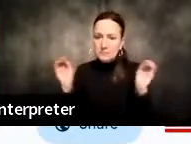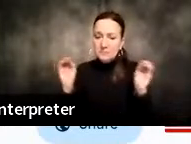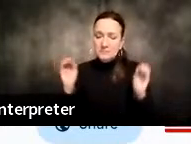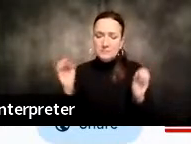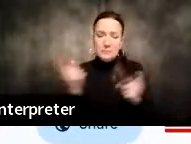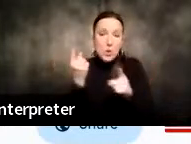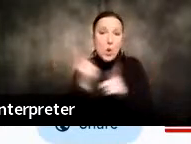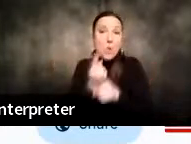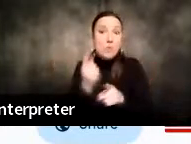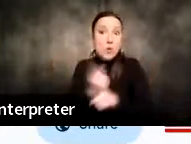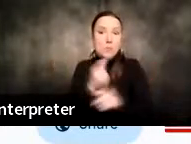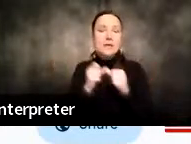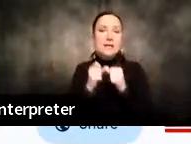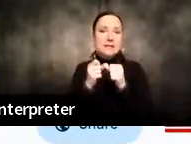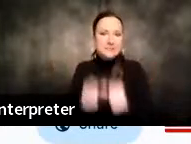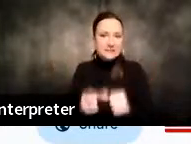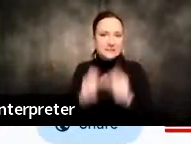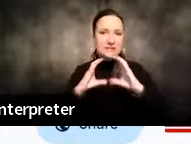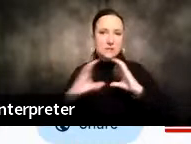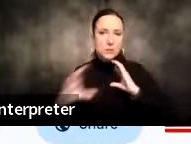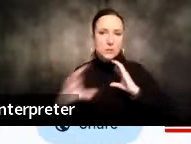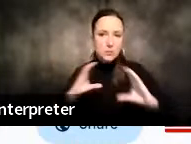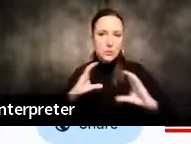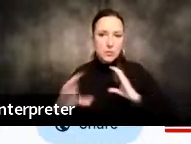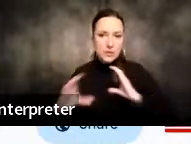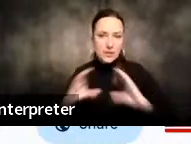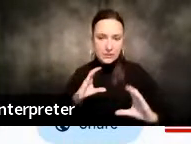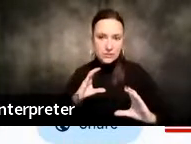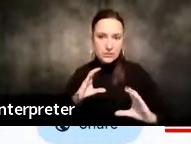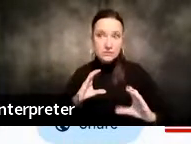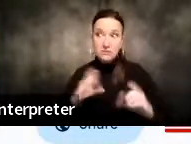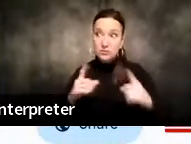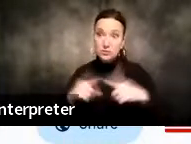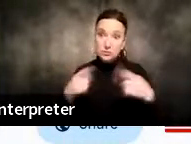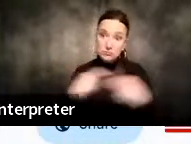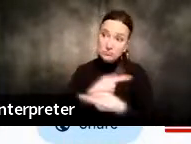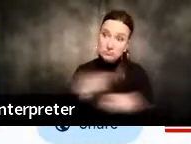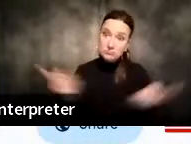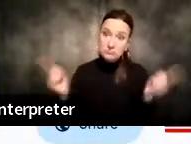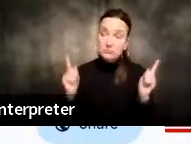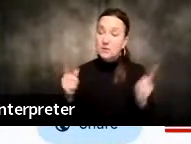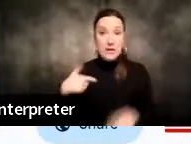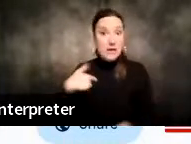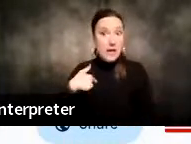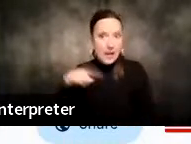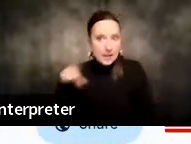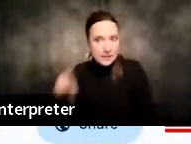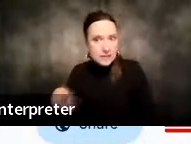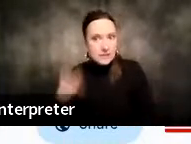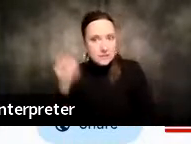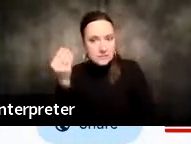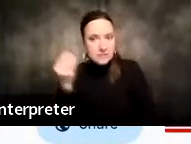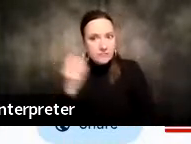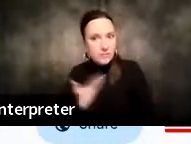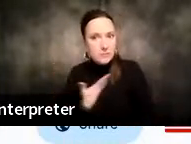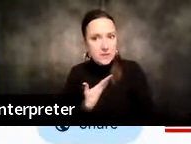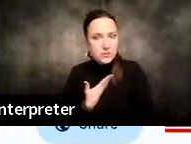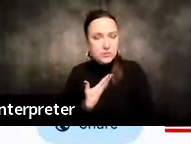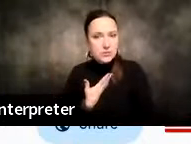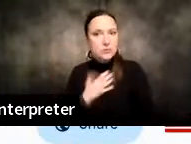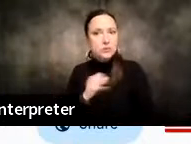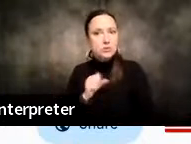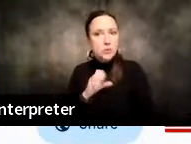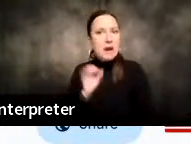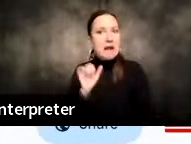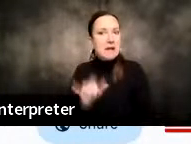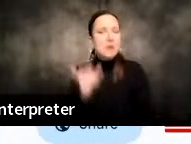appropriate, consistent communication to the community. Certainly, I need to have this information so that I can address